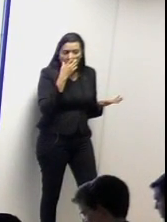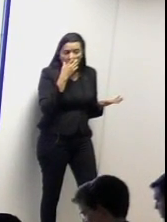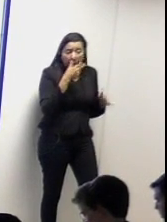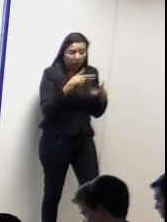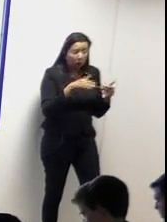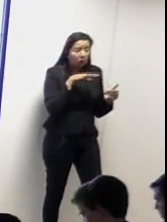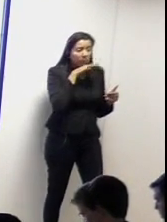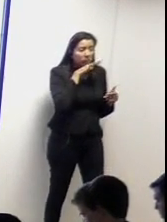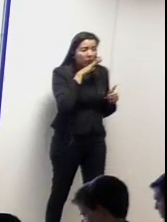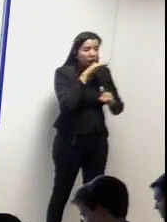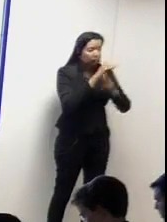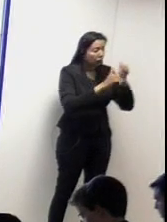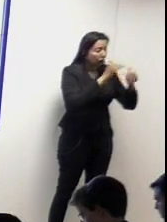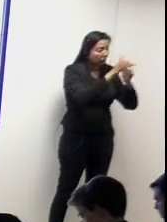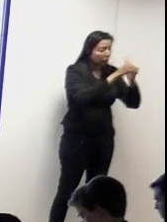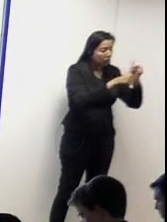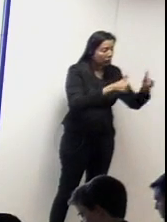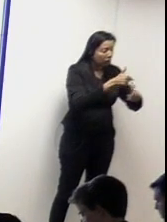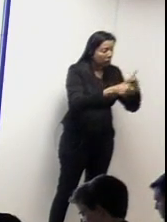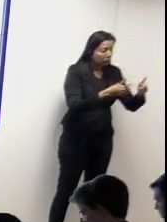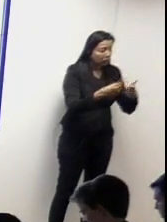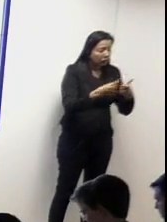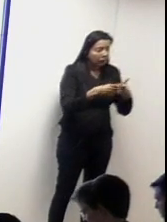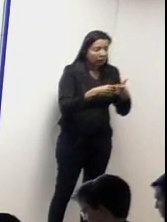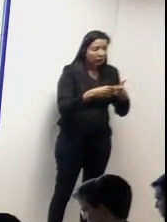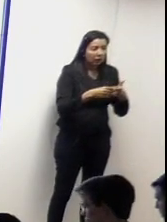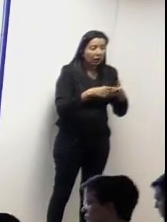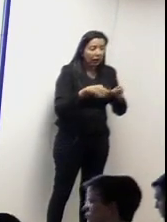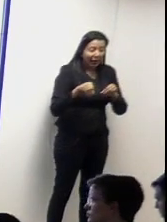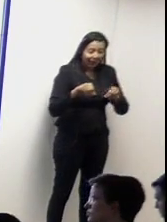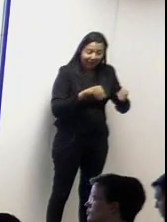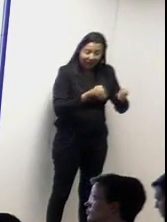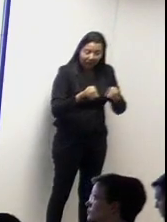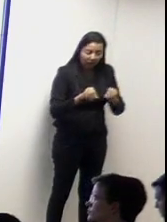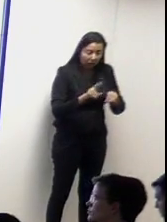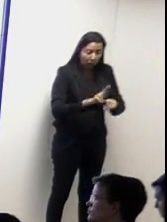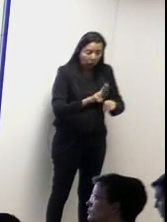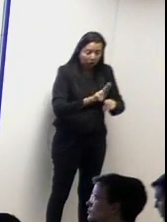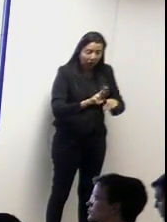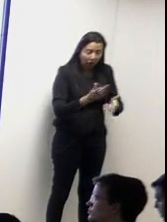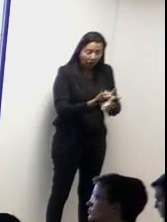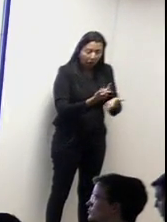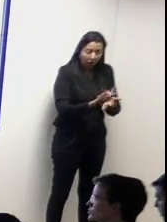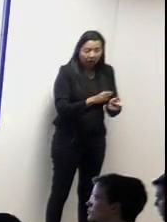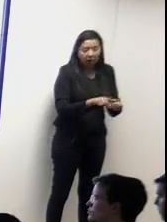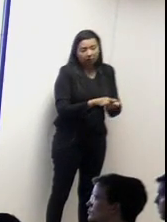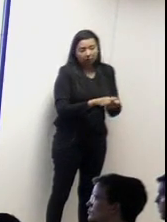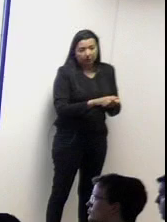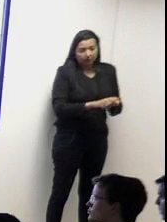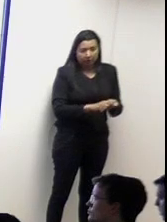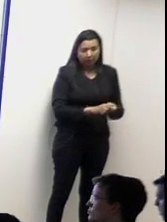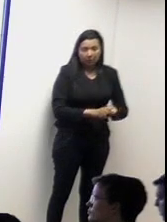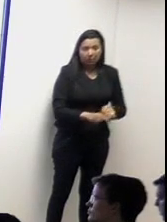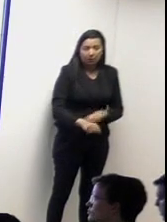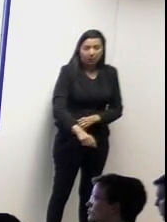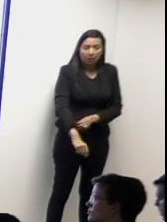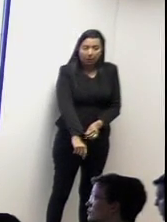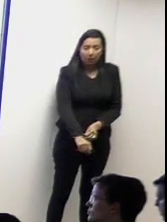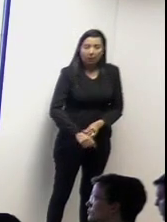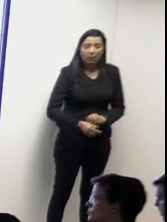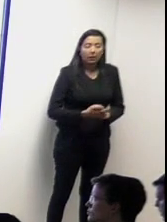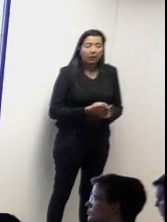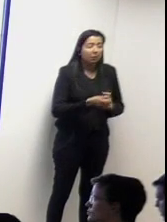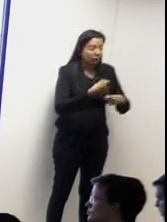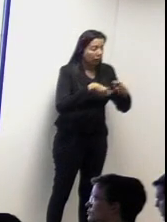too much of the land was being used in unproductive ways, where unproductive to the economy of the city.